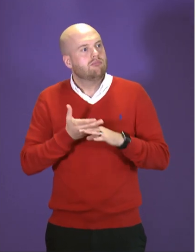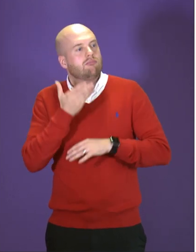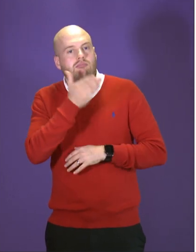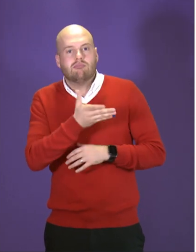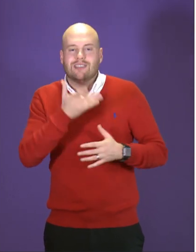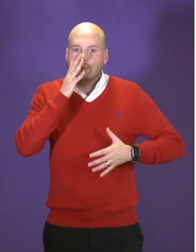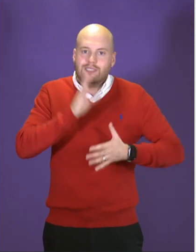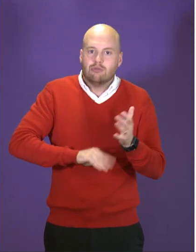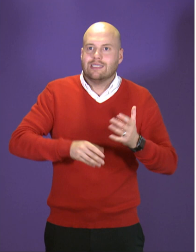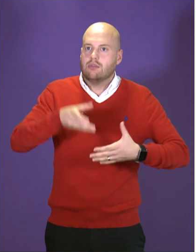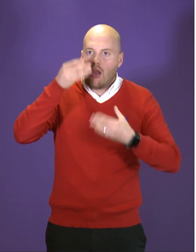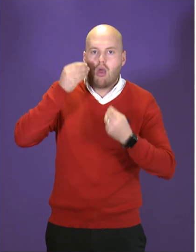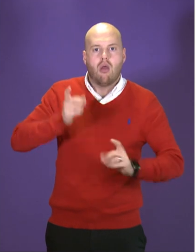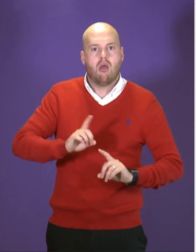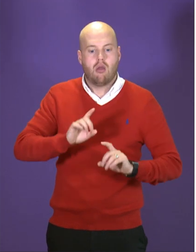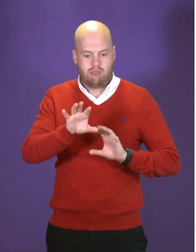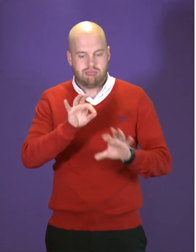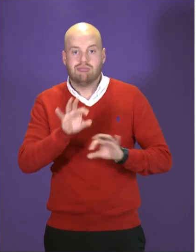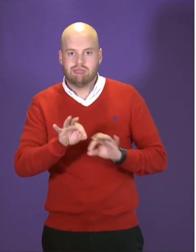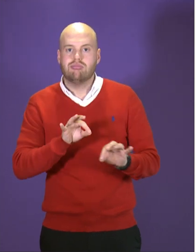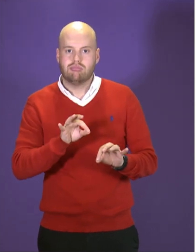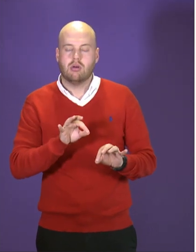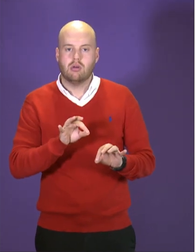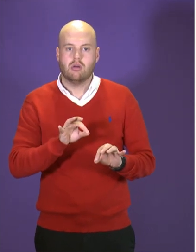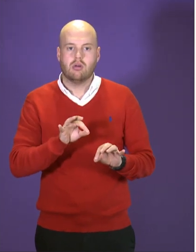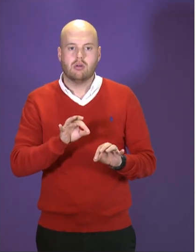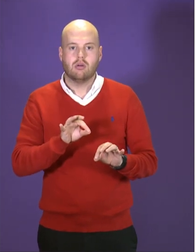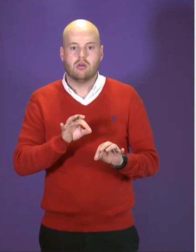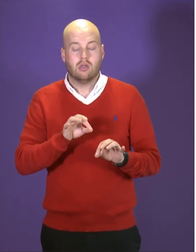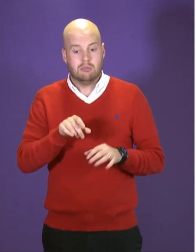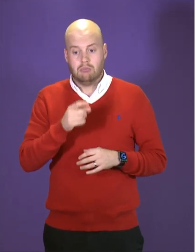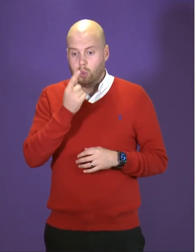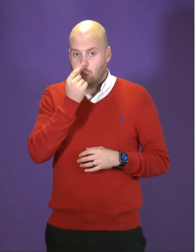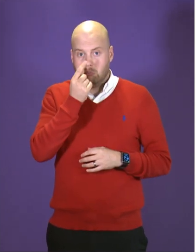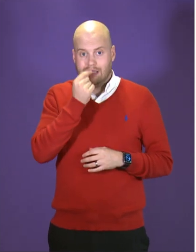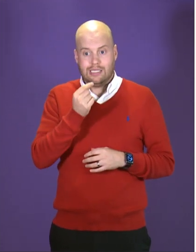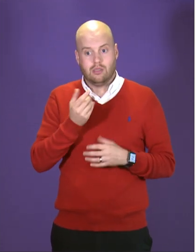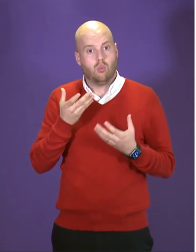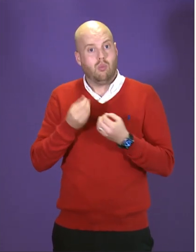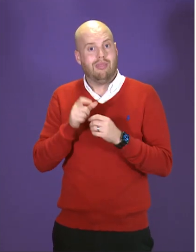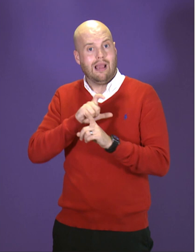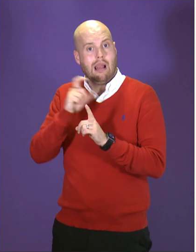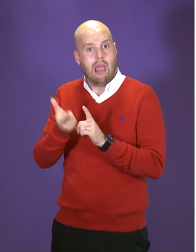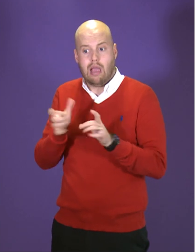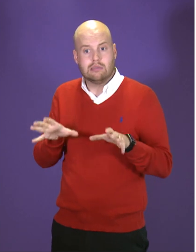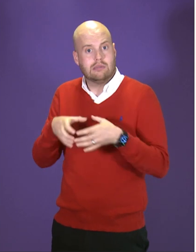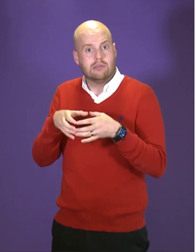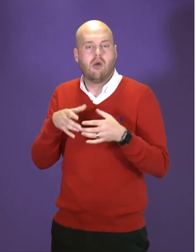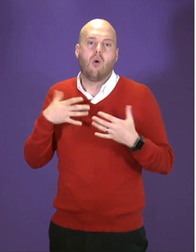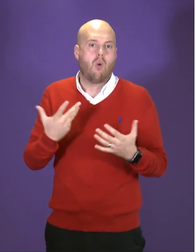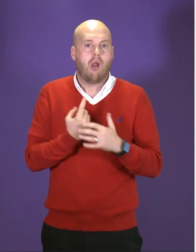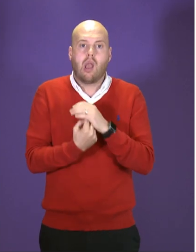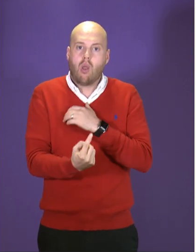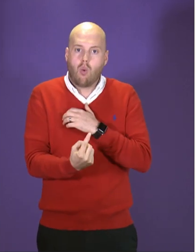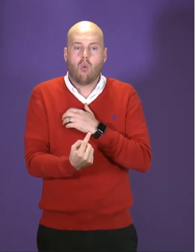or experience, both separately alone or with the class. or with the